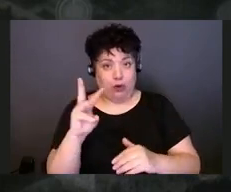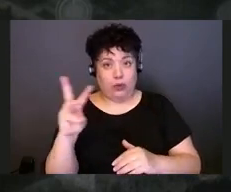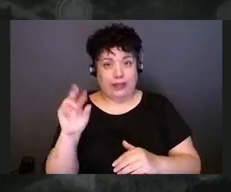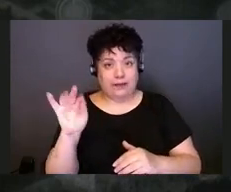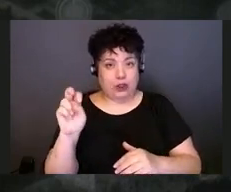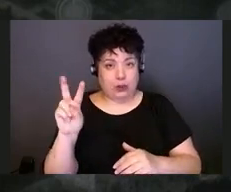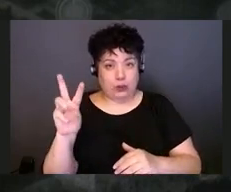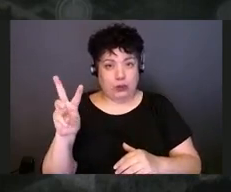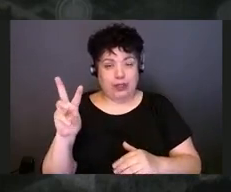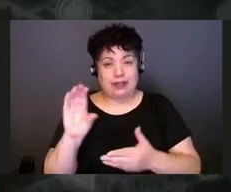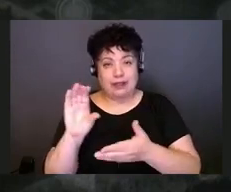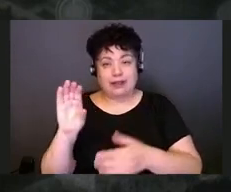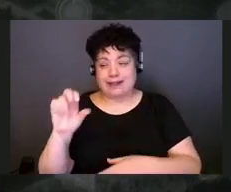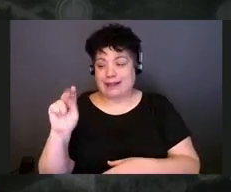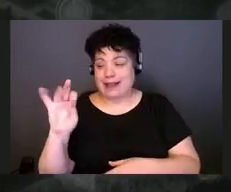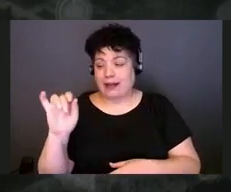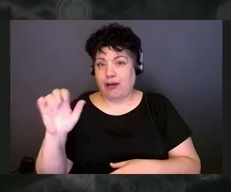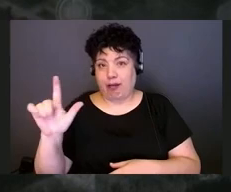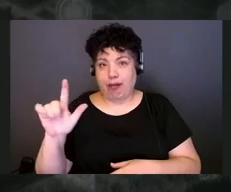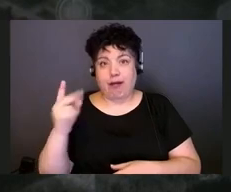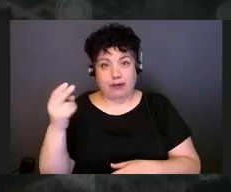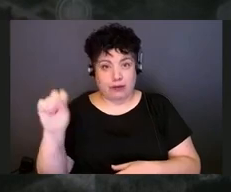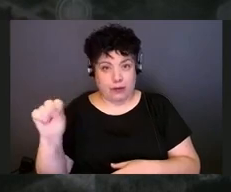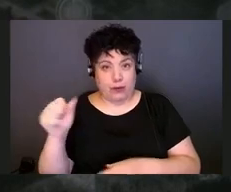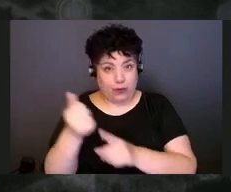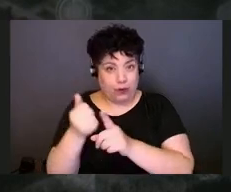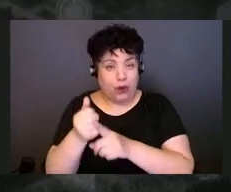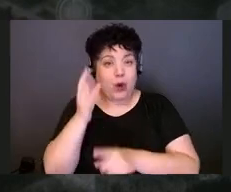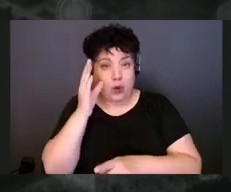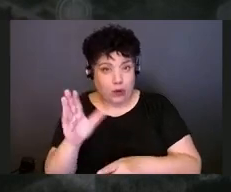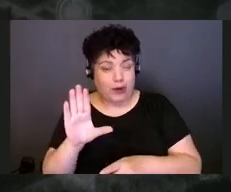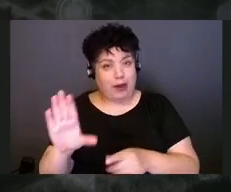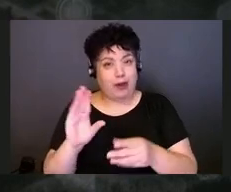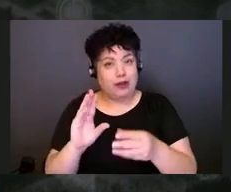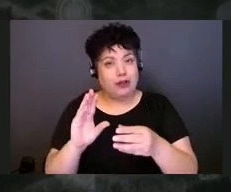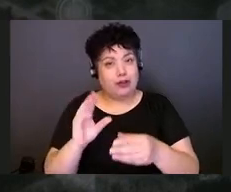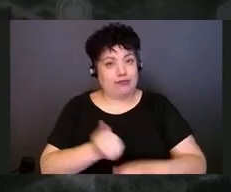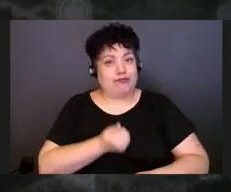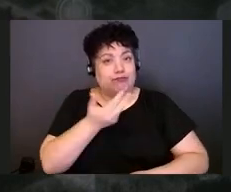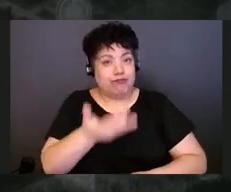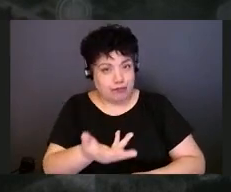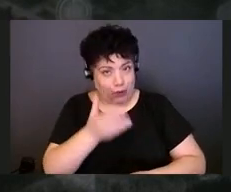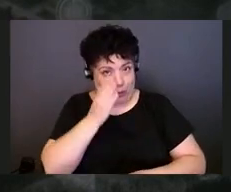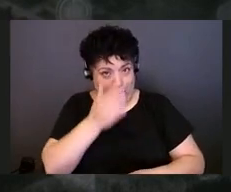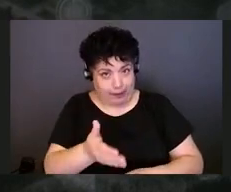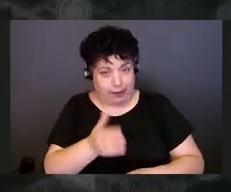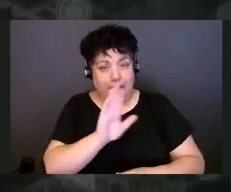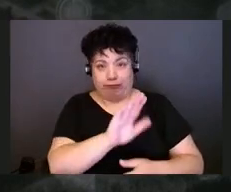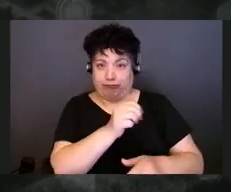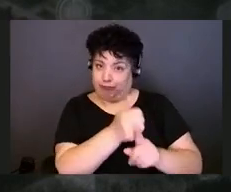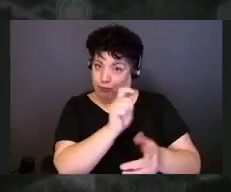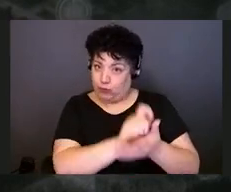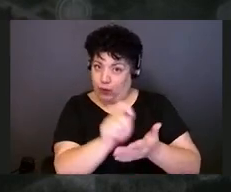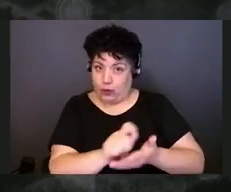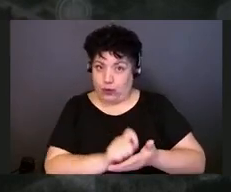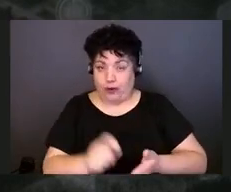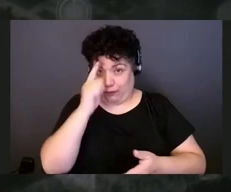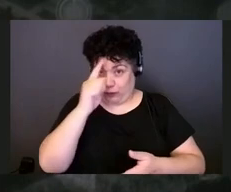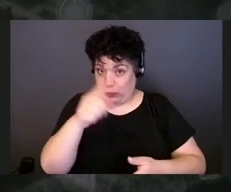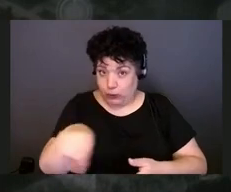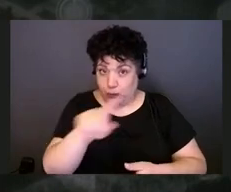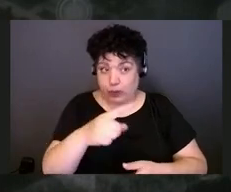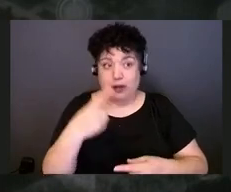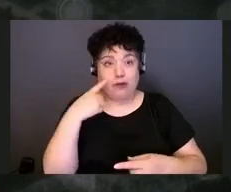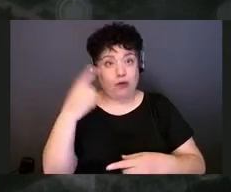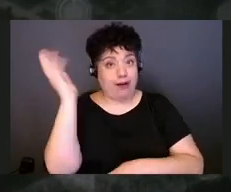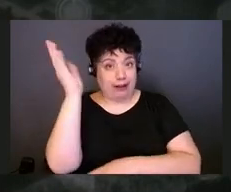Secondary School, is going to share something she wrote, especially for you and for this lecture,